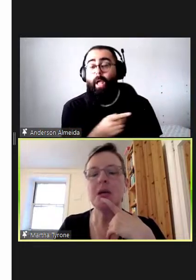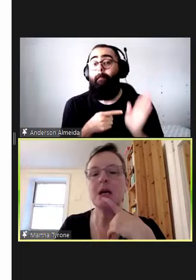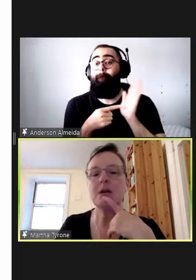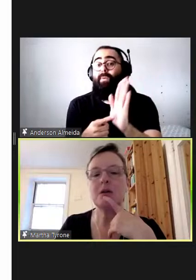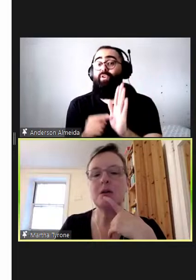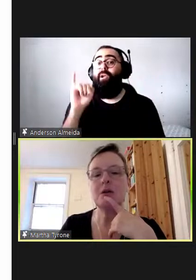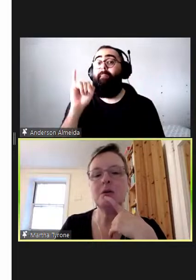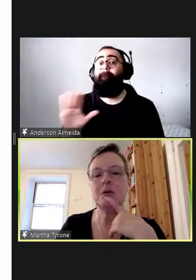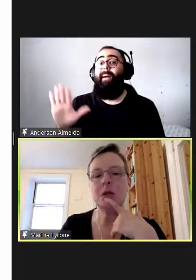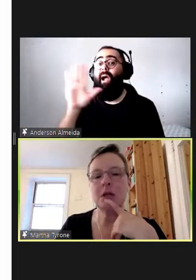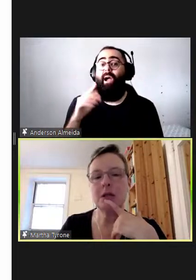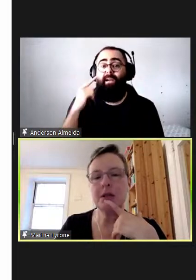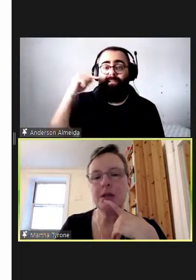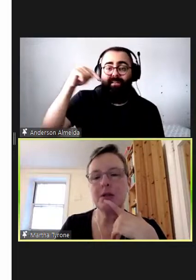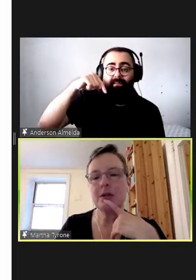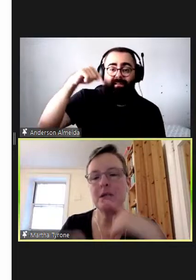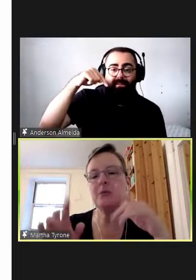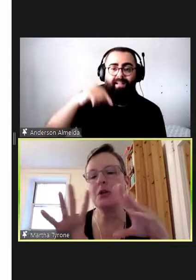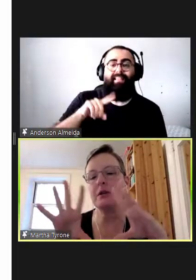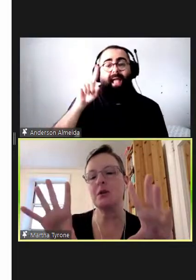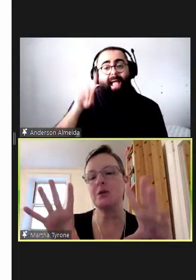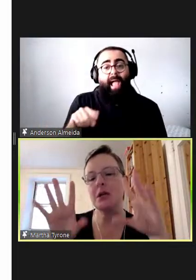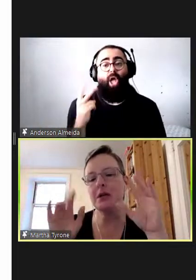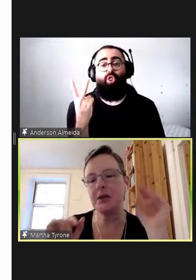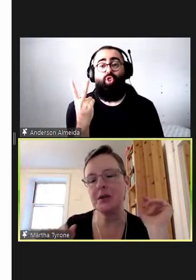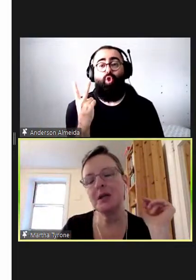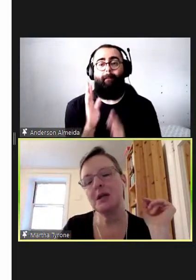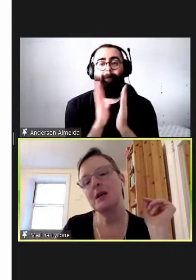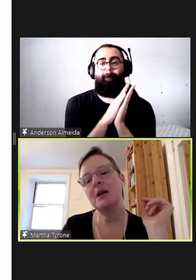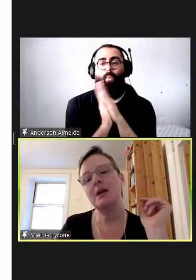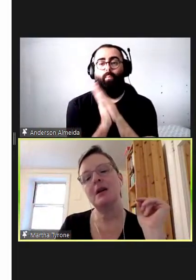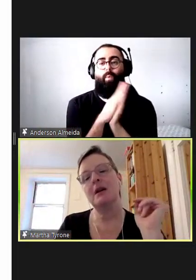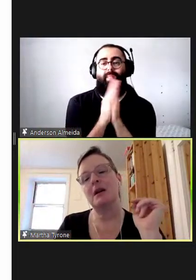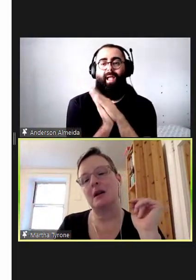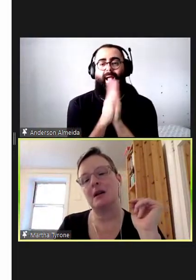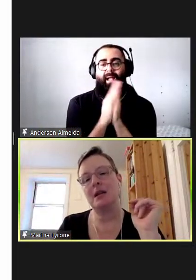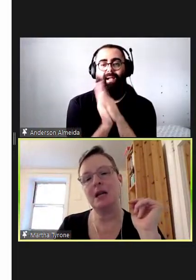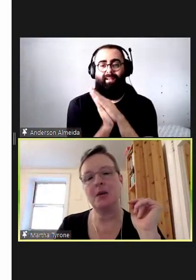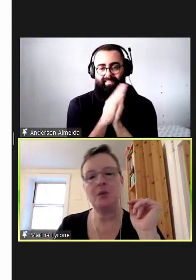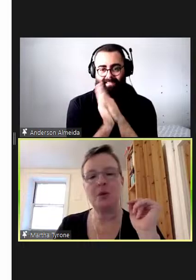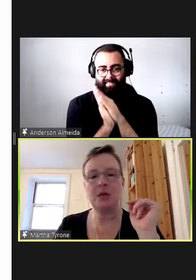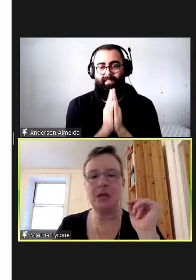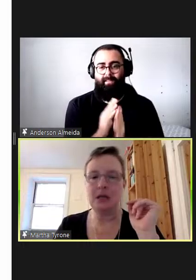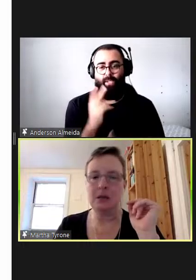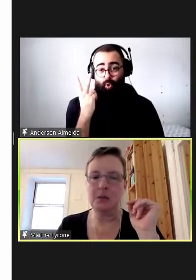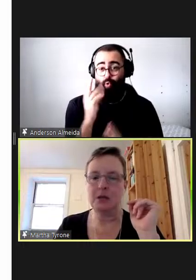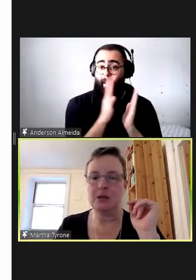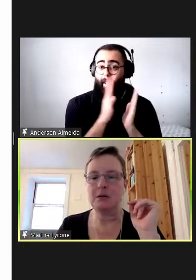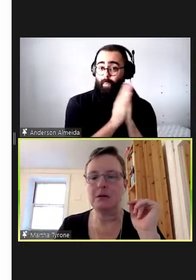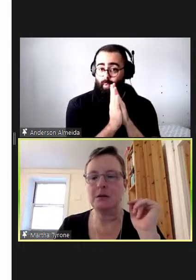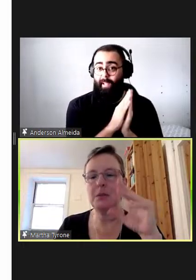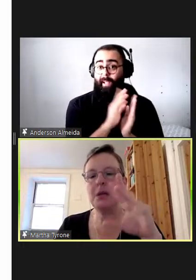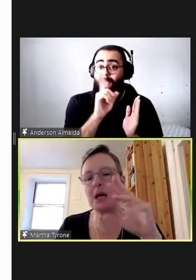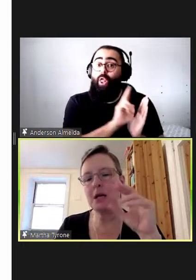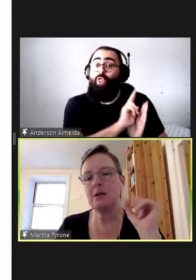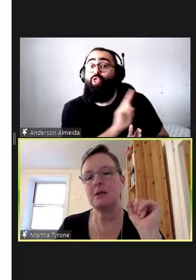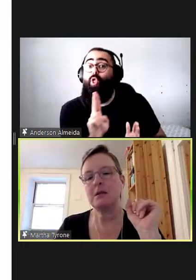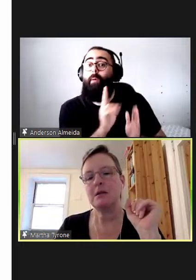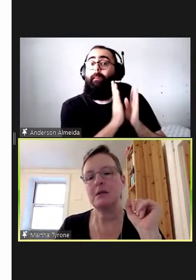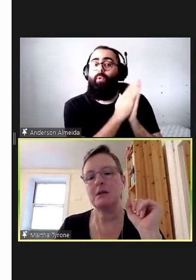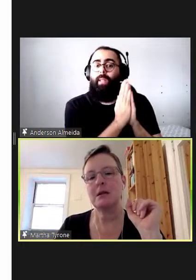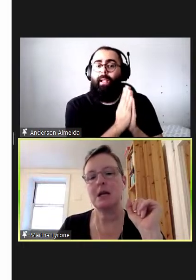So we had two dolls, images of two dolls that were named